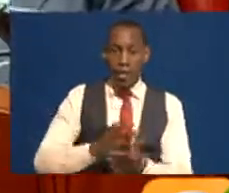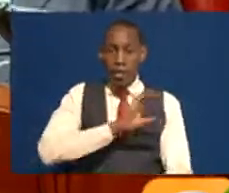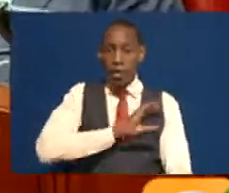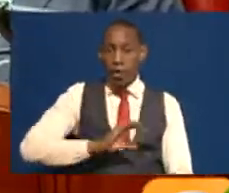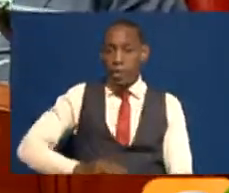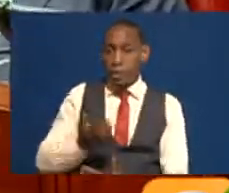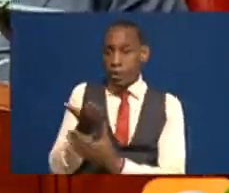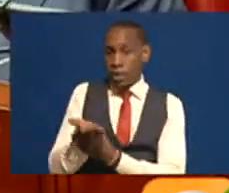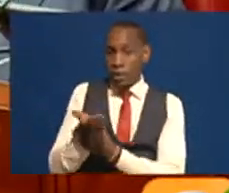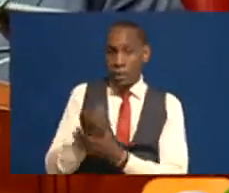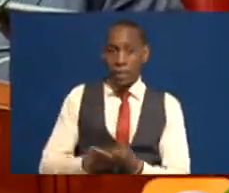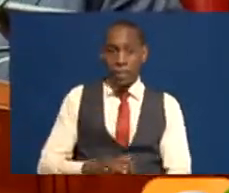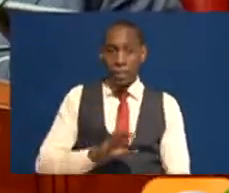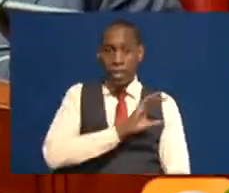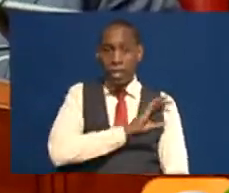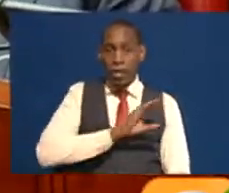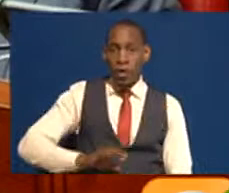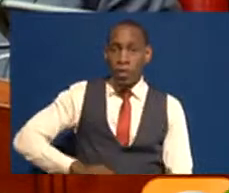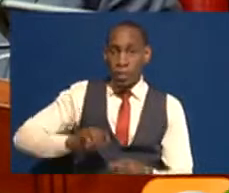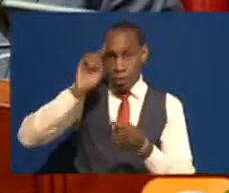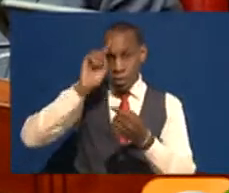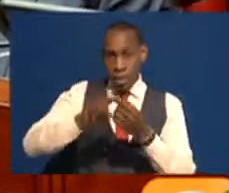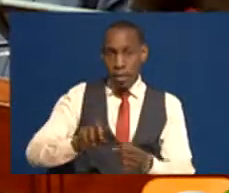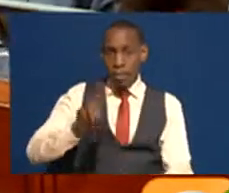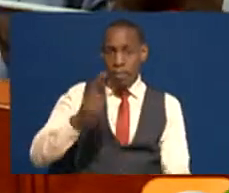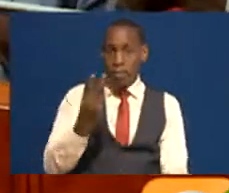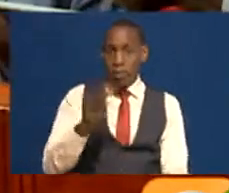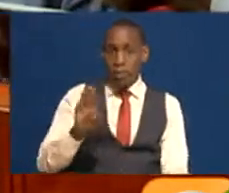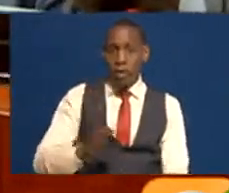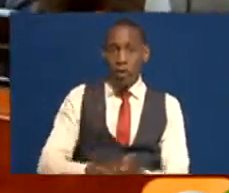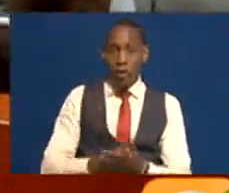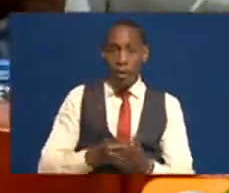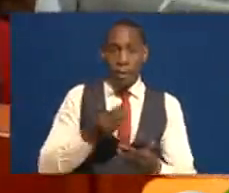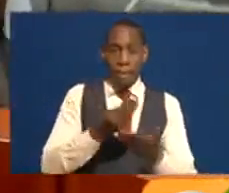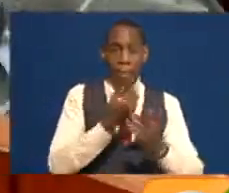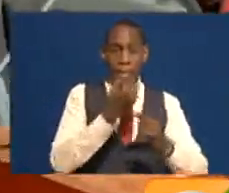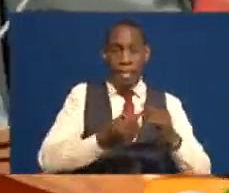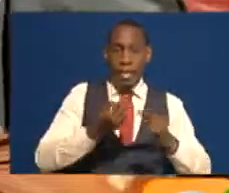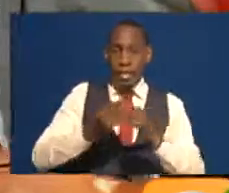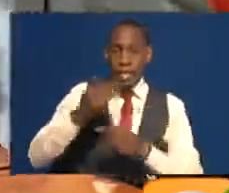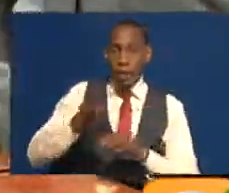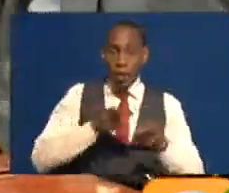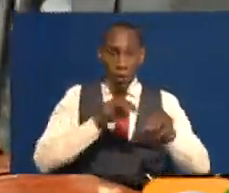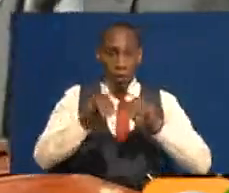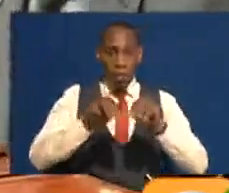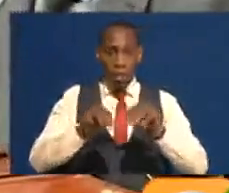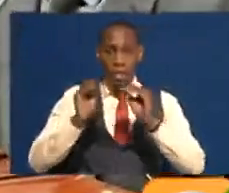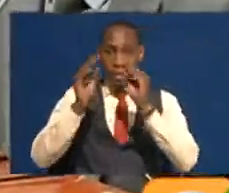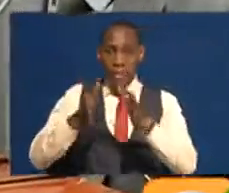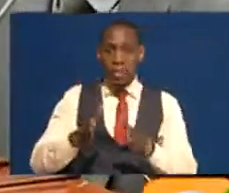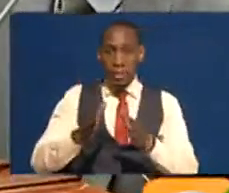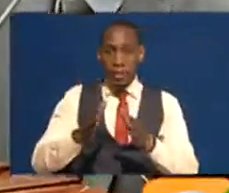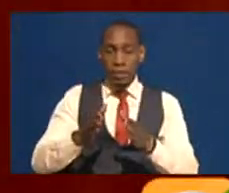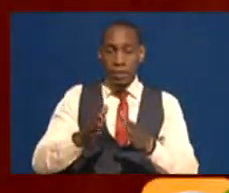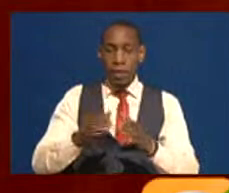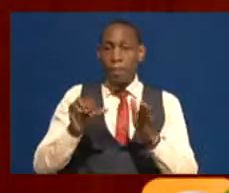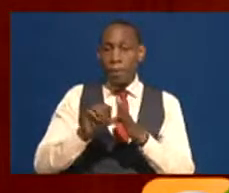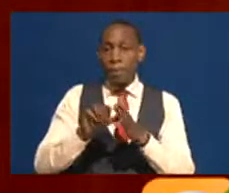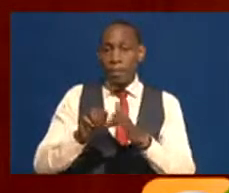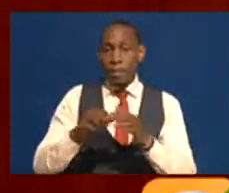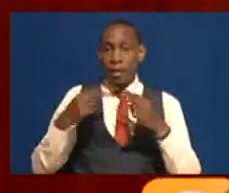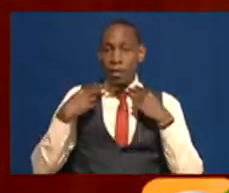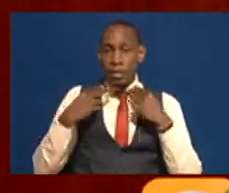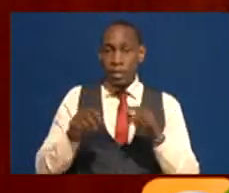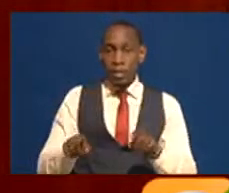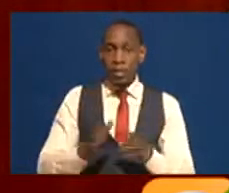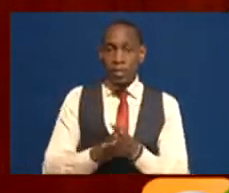of outcry. The commission is seeking 2 billion Kenya shillings every financial year to manage the teachers' stagnation problem that has been a